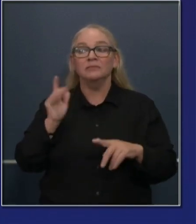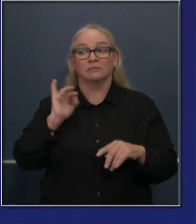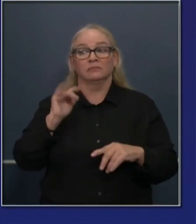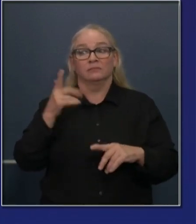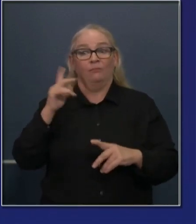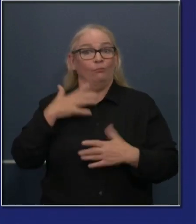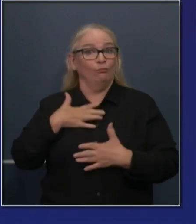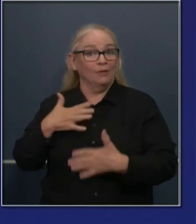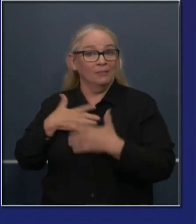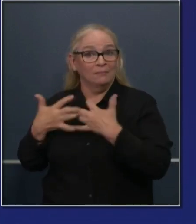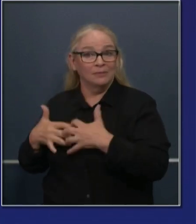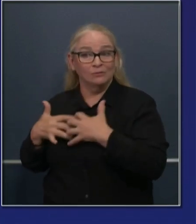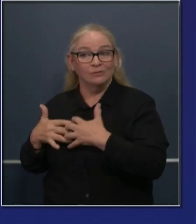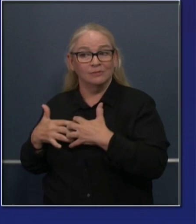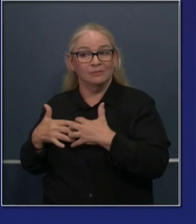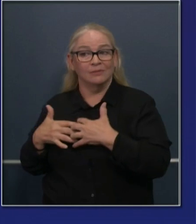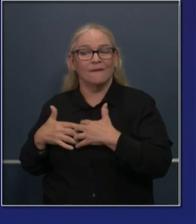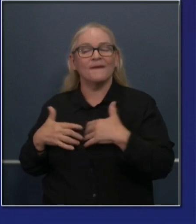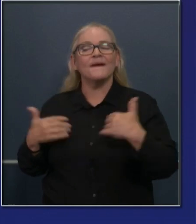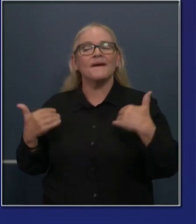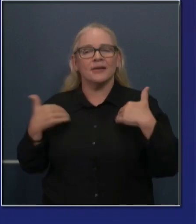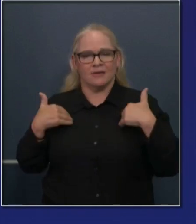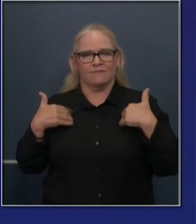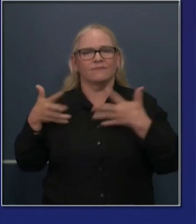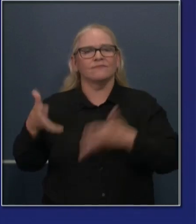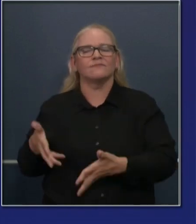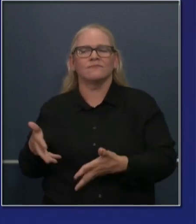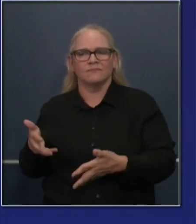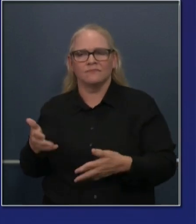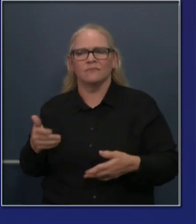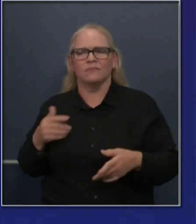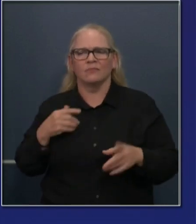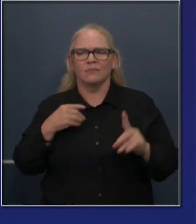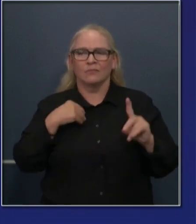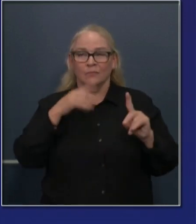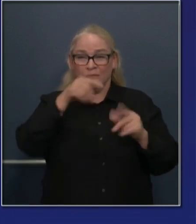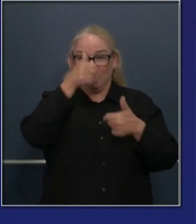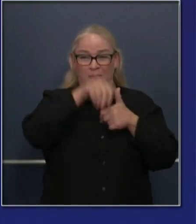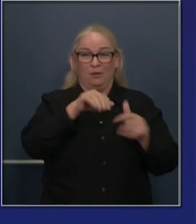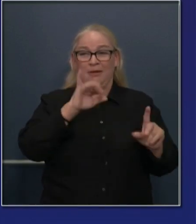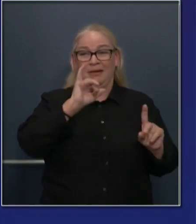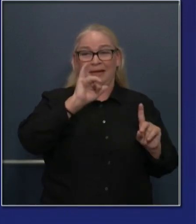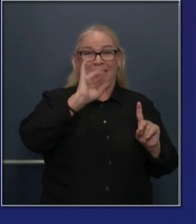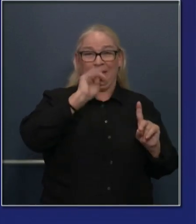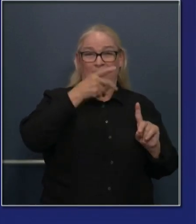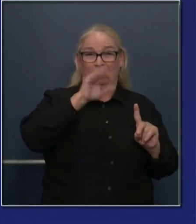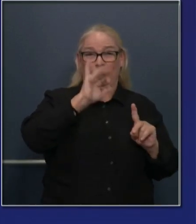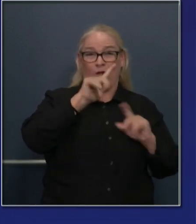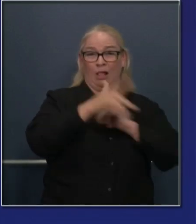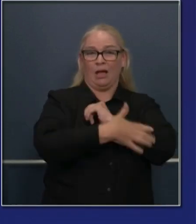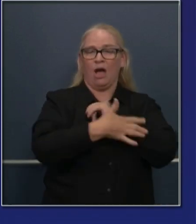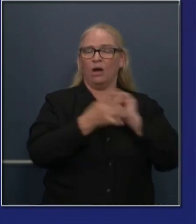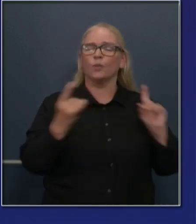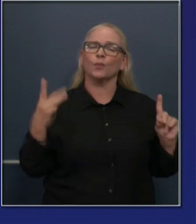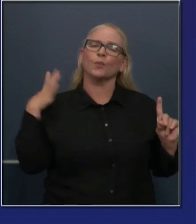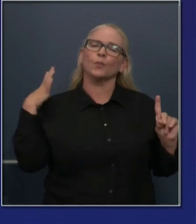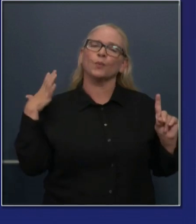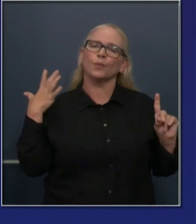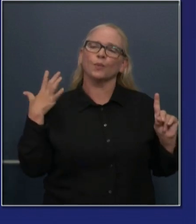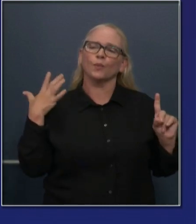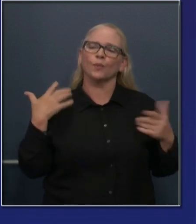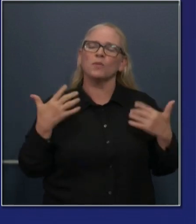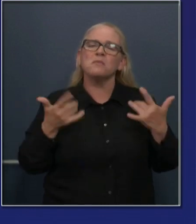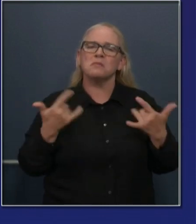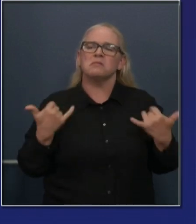relates to some counties. We talked about Imperial County in the past, but parts of San Joaquin Valley, now